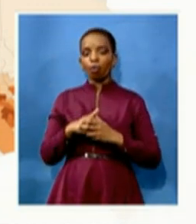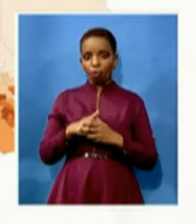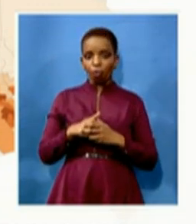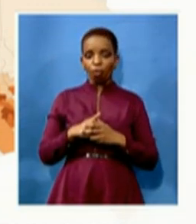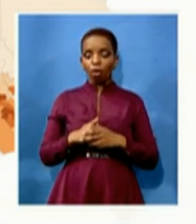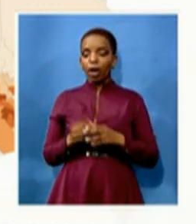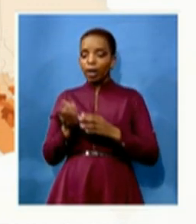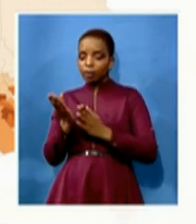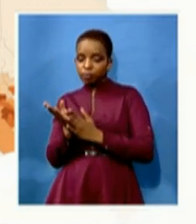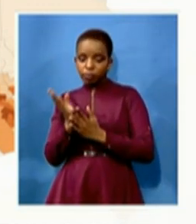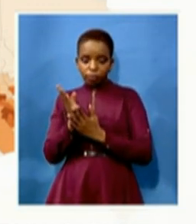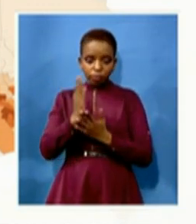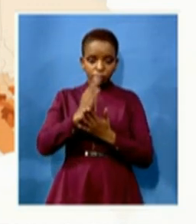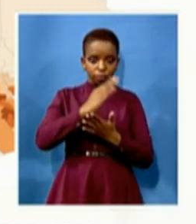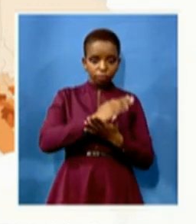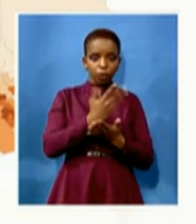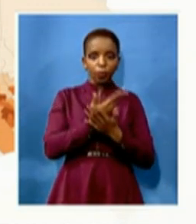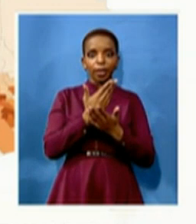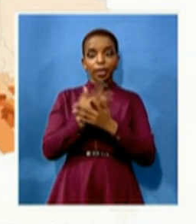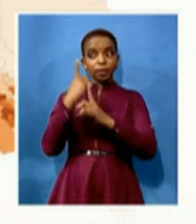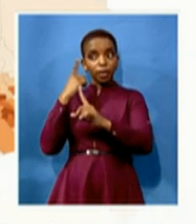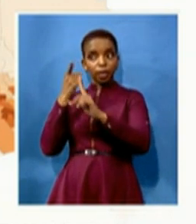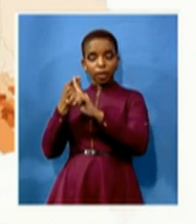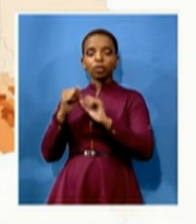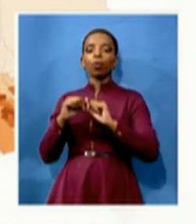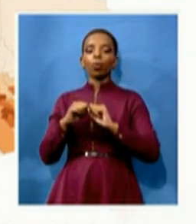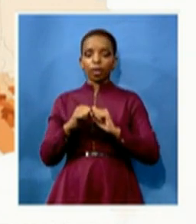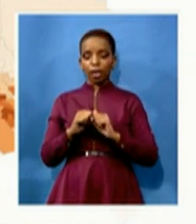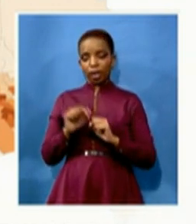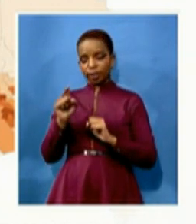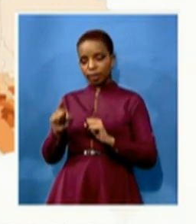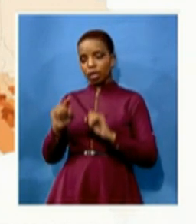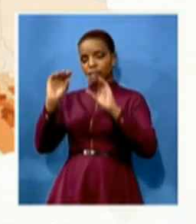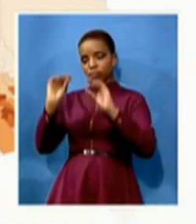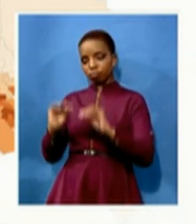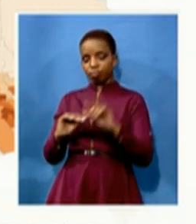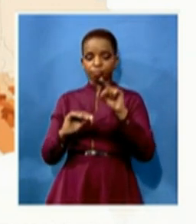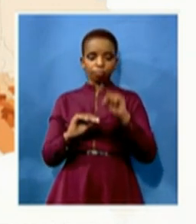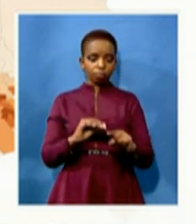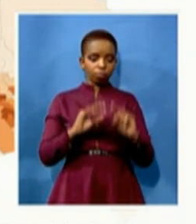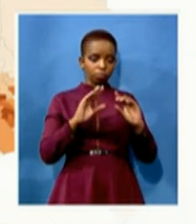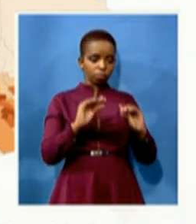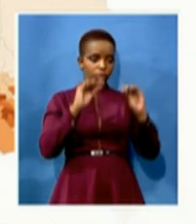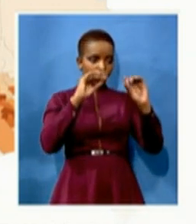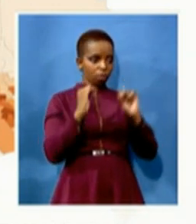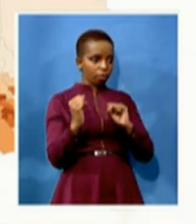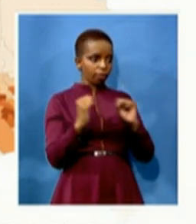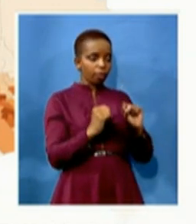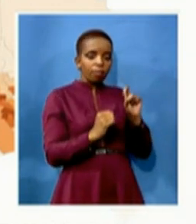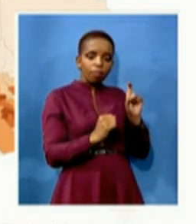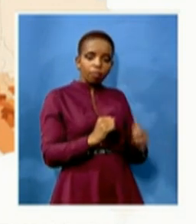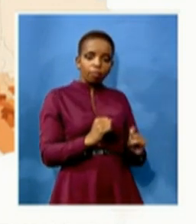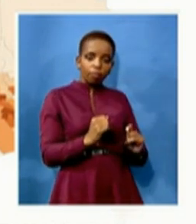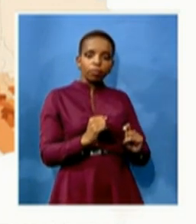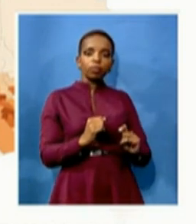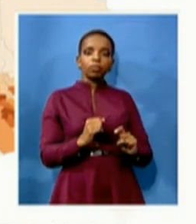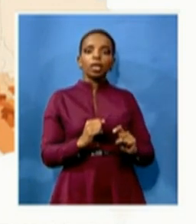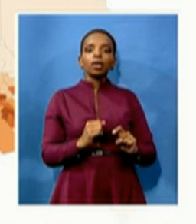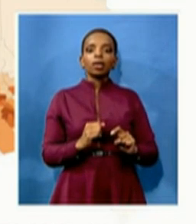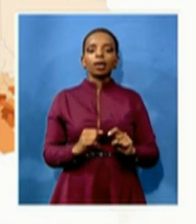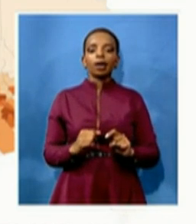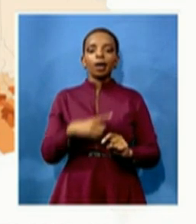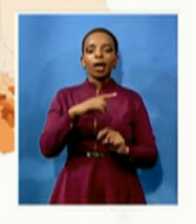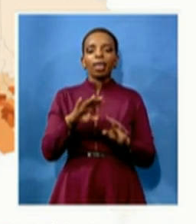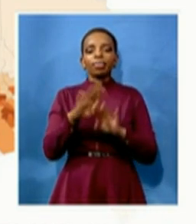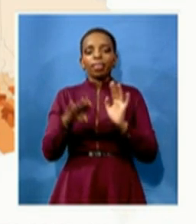of restrictions based on the specific needs of a ward, as opposed to a highly aggregated level where we